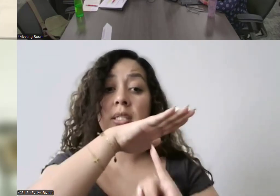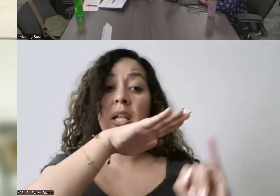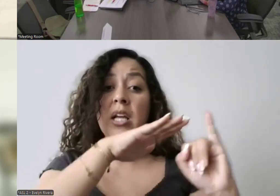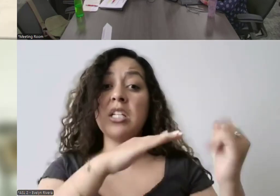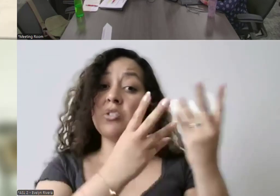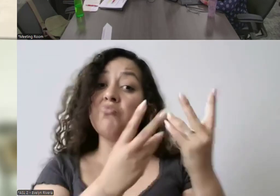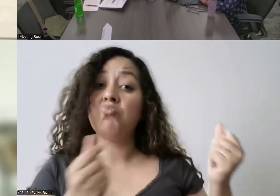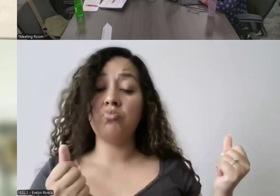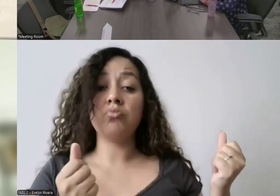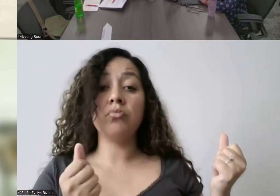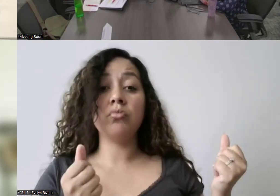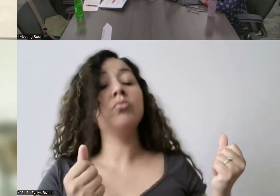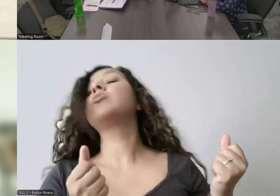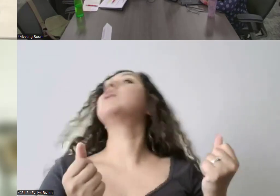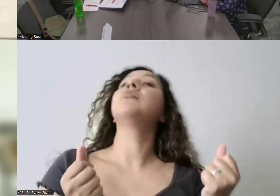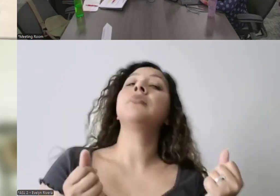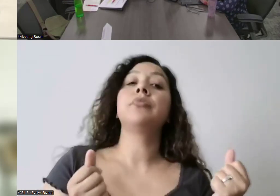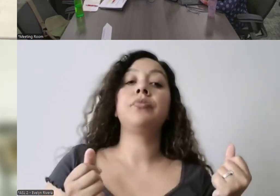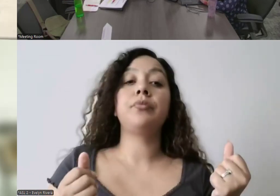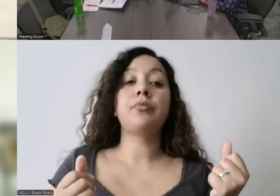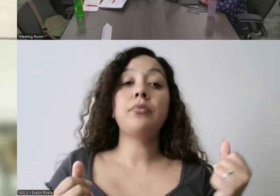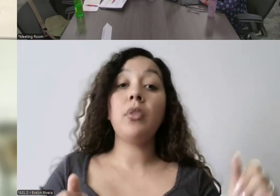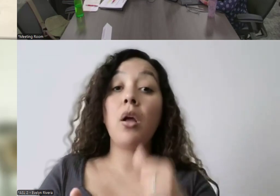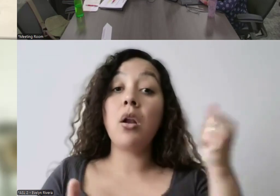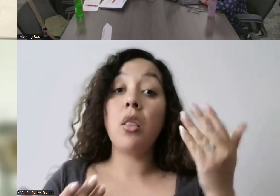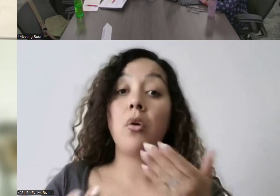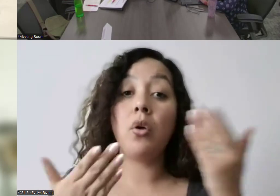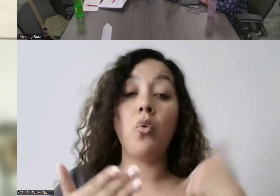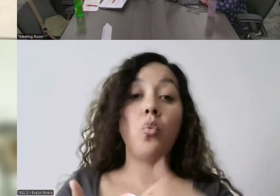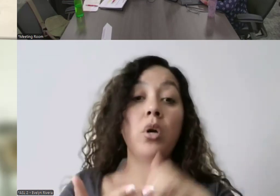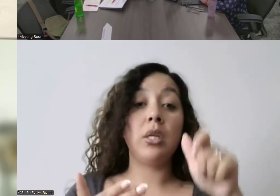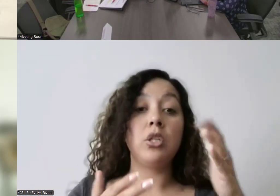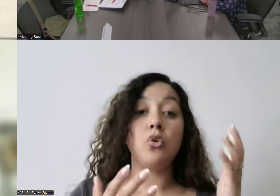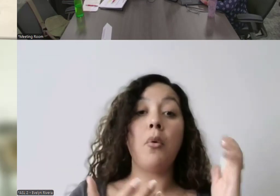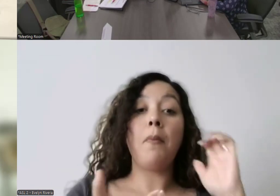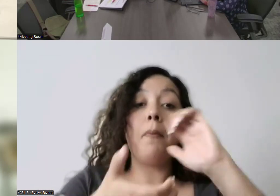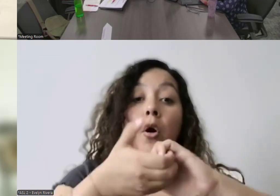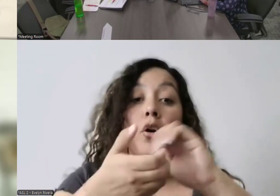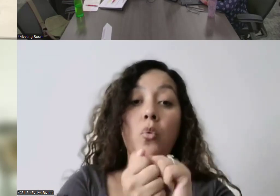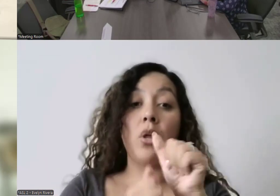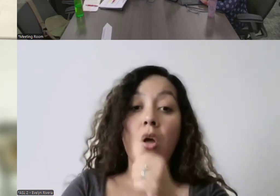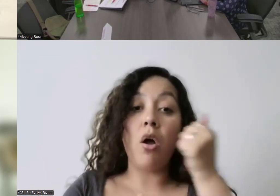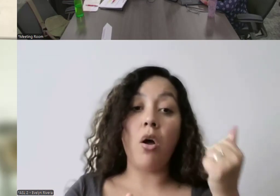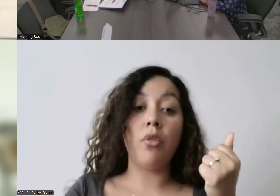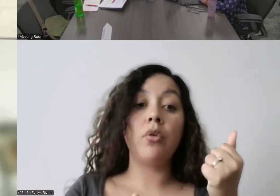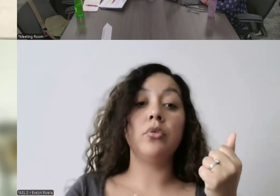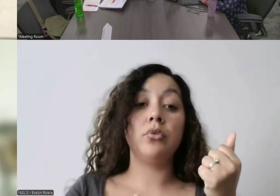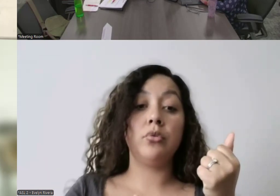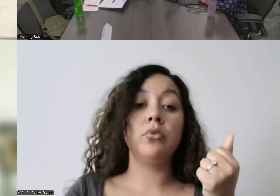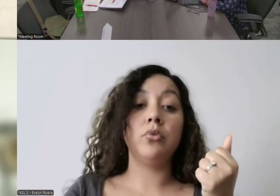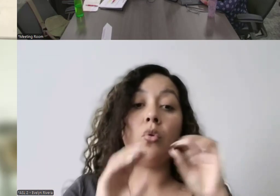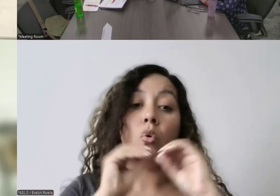Then I have another recommendation. We need to partner with others, organizations, or